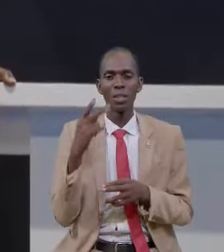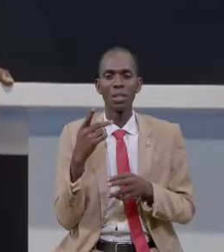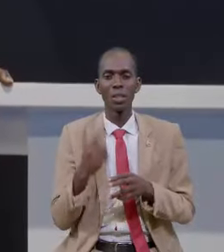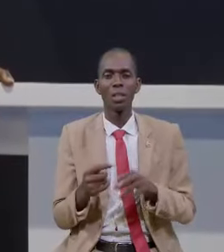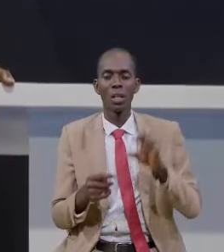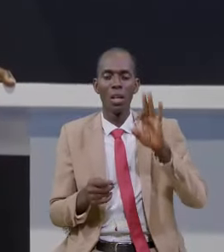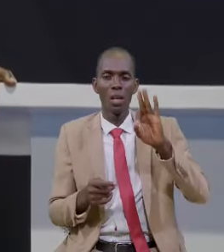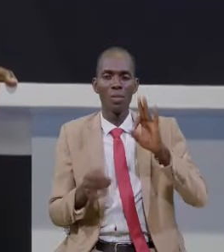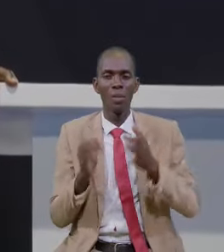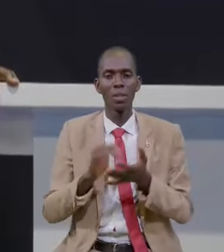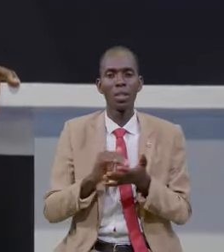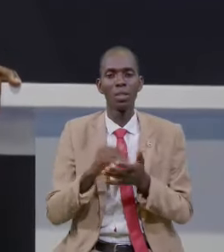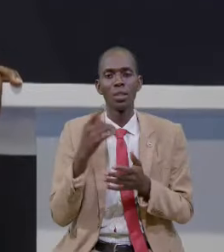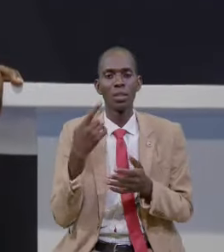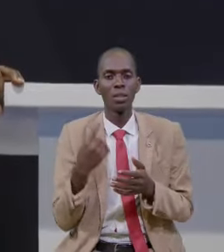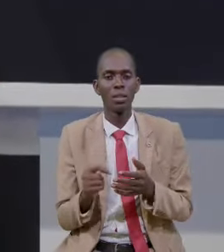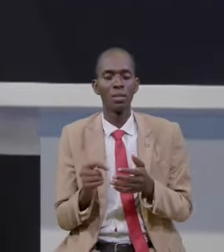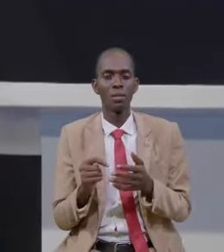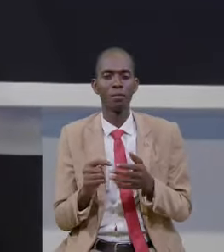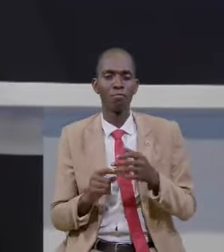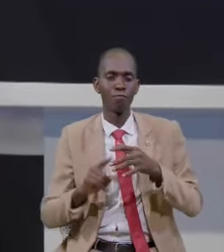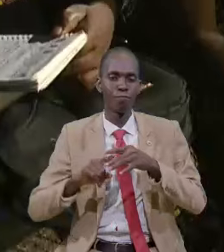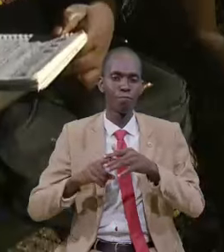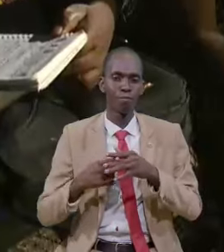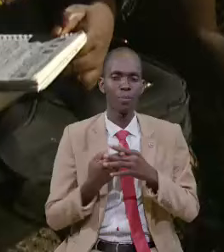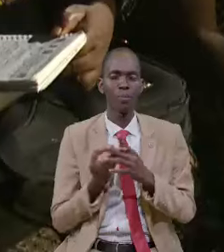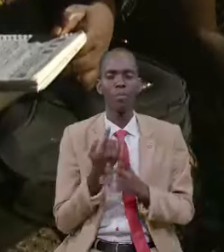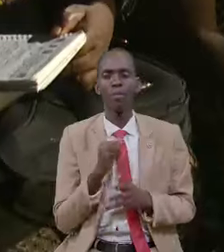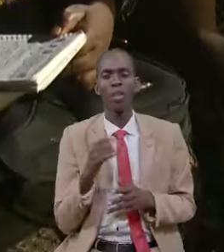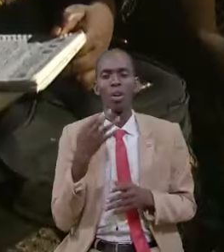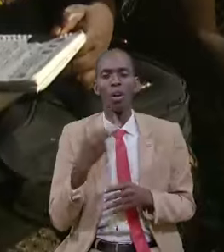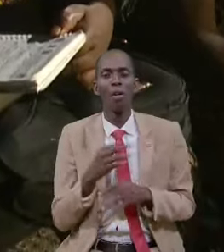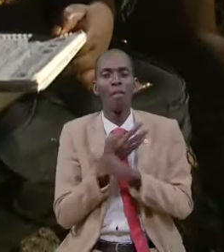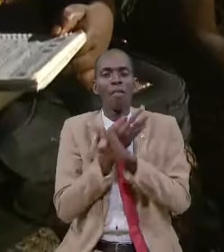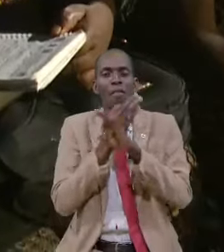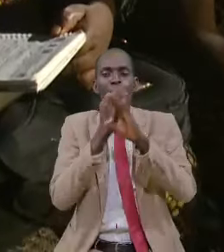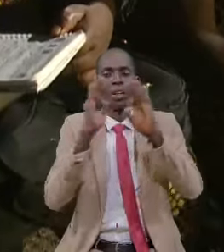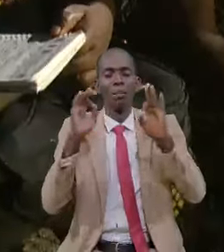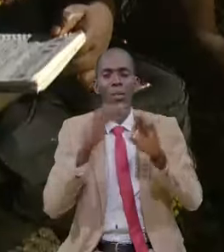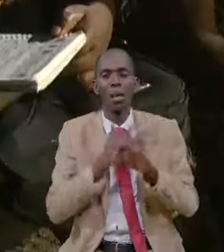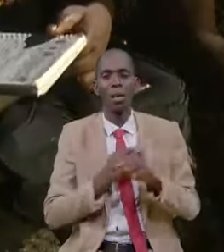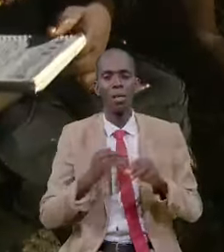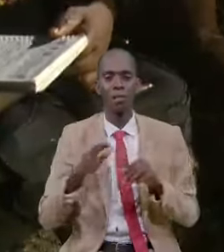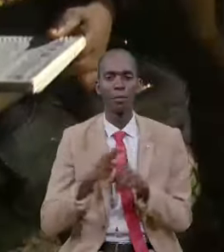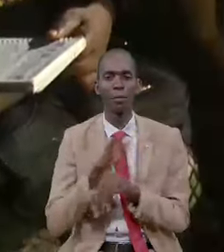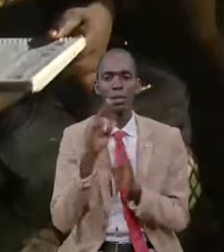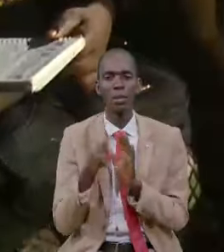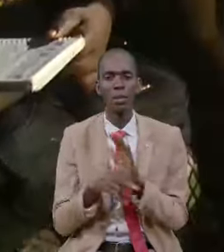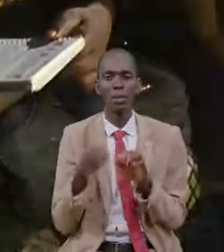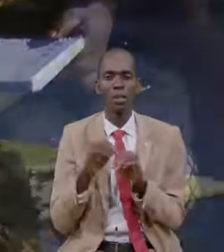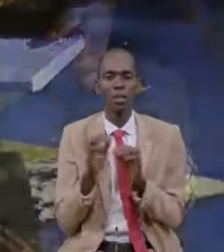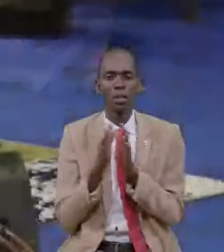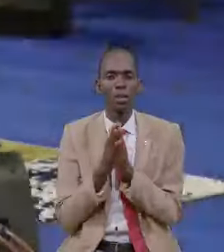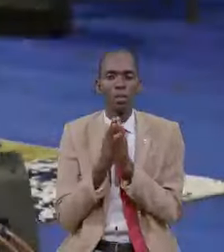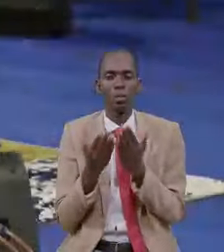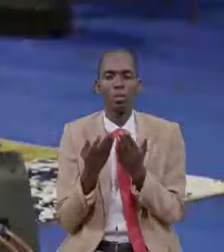foundation of freedom and fullness. Look at John chapter 8. I'm reading from